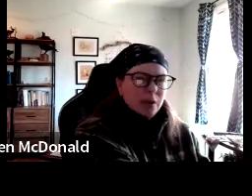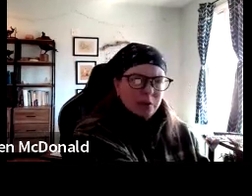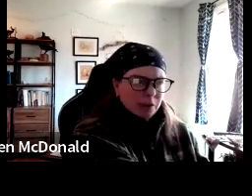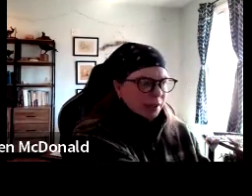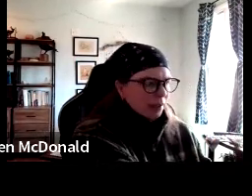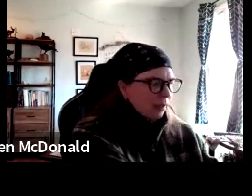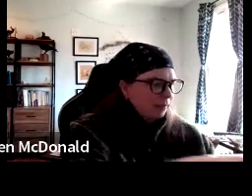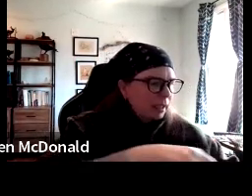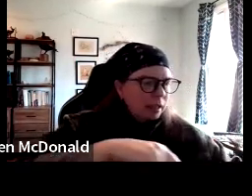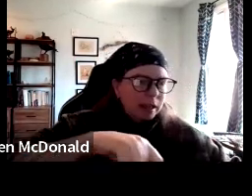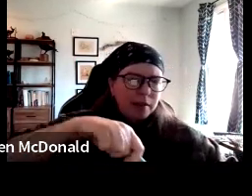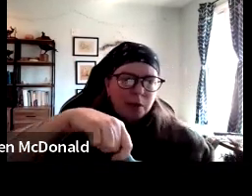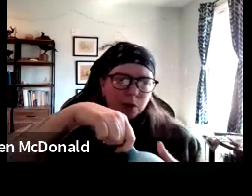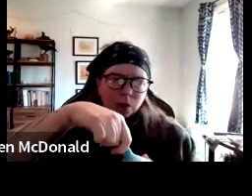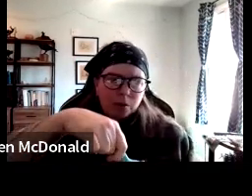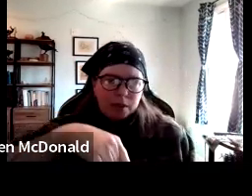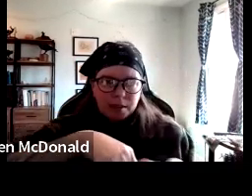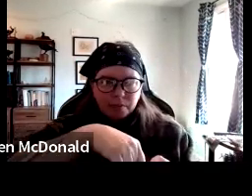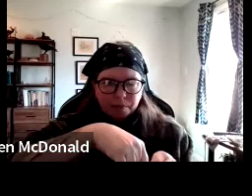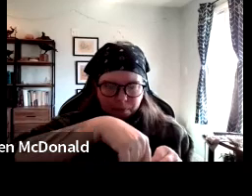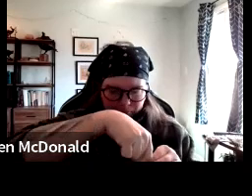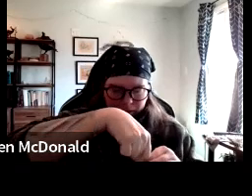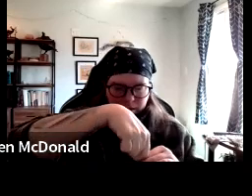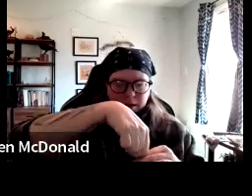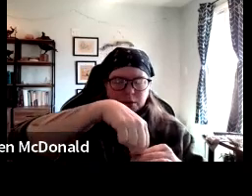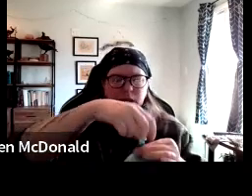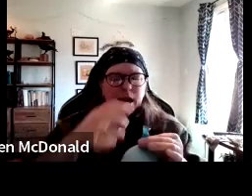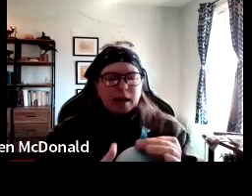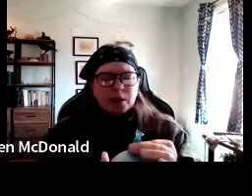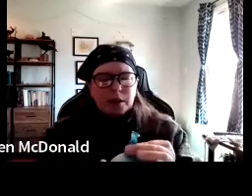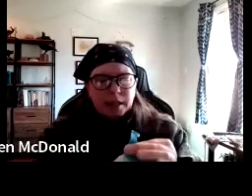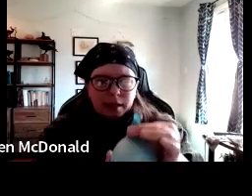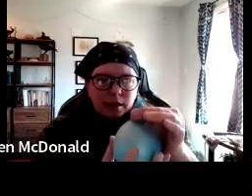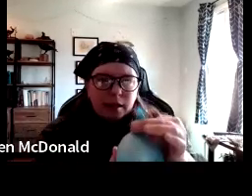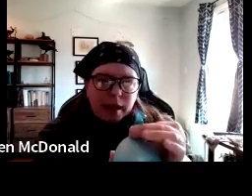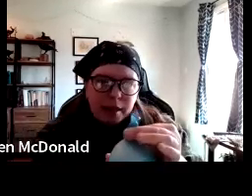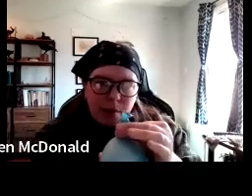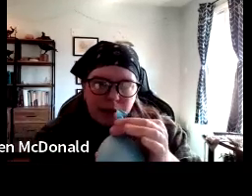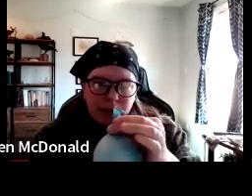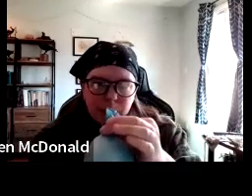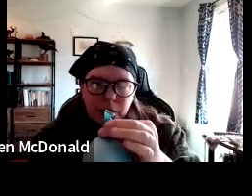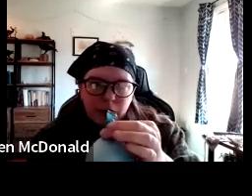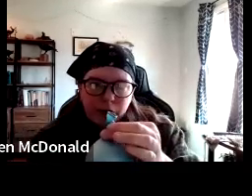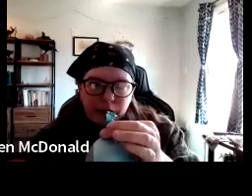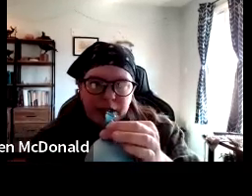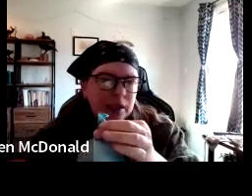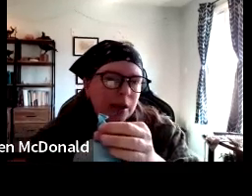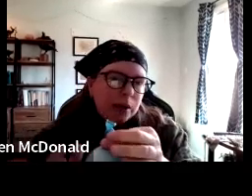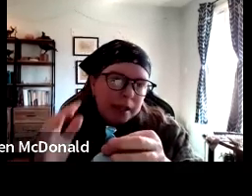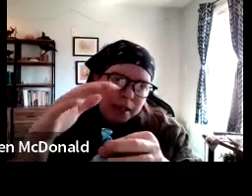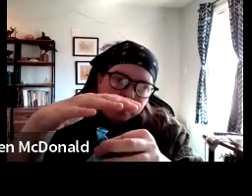show you, don't do this. If you hold it, you can actually let the mouth of the balloon go